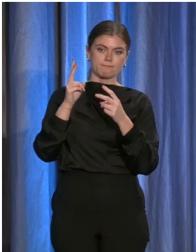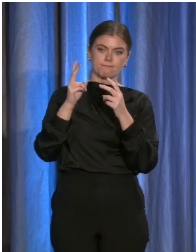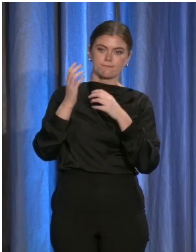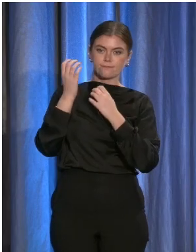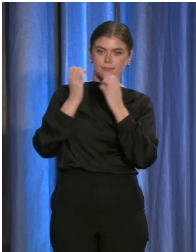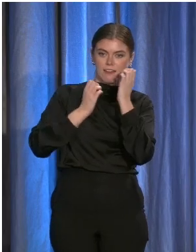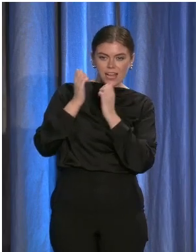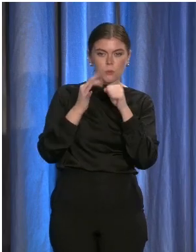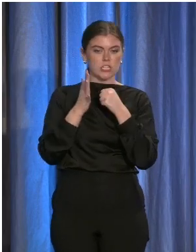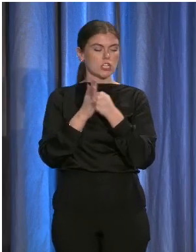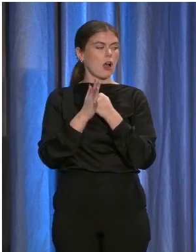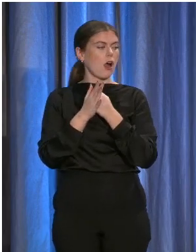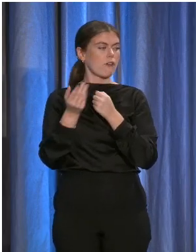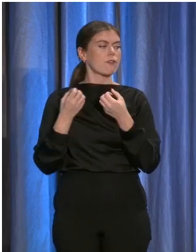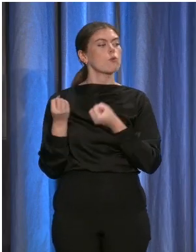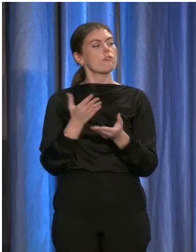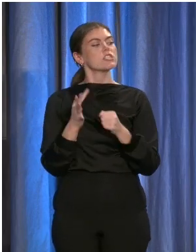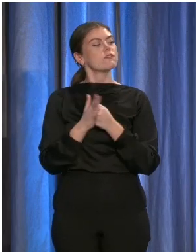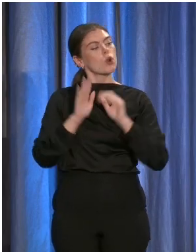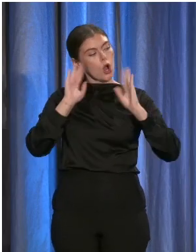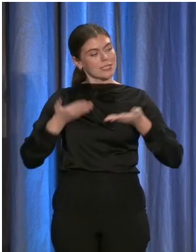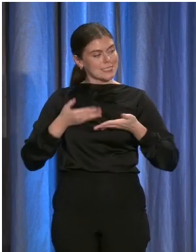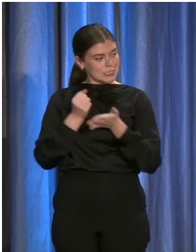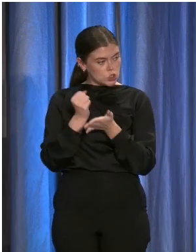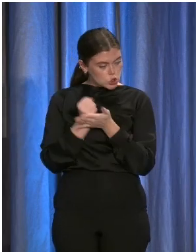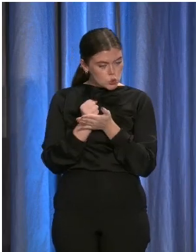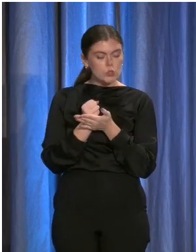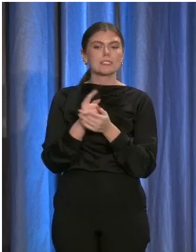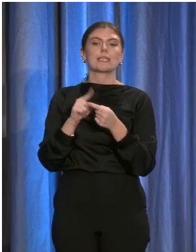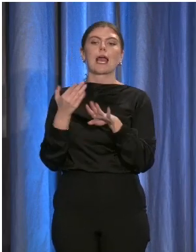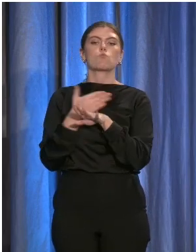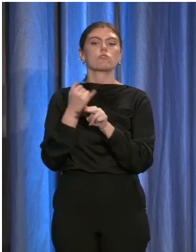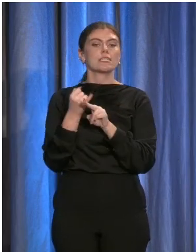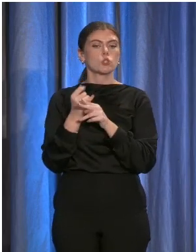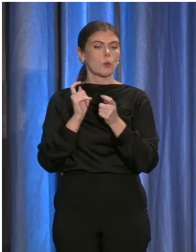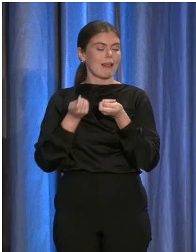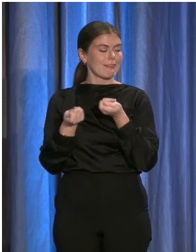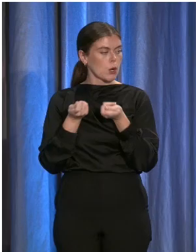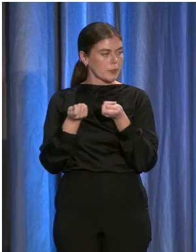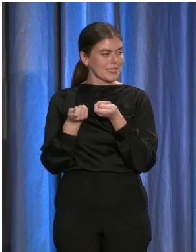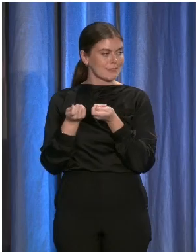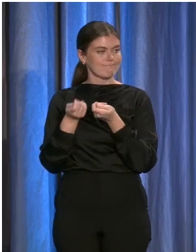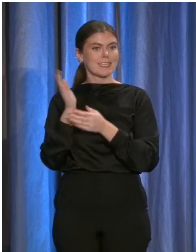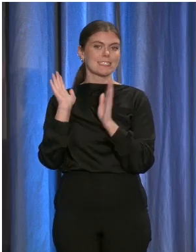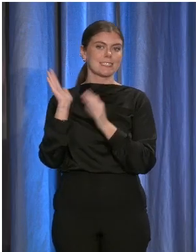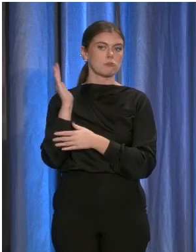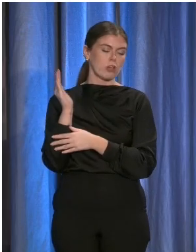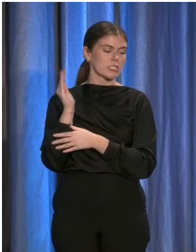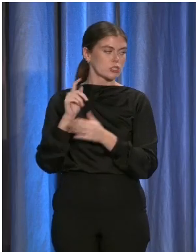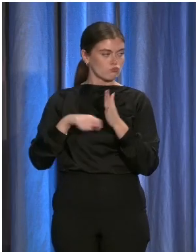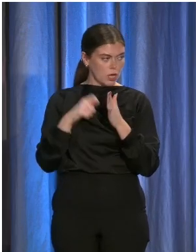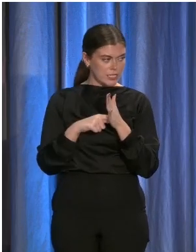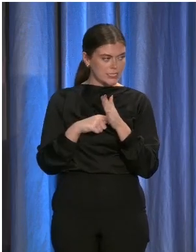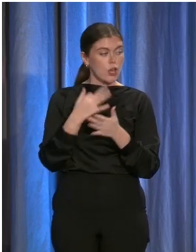for autistic students and the evaluation of the in-school and preschool therapy demonstration project, a number